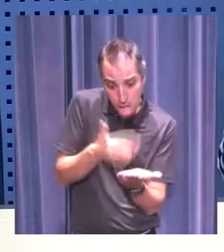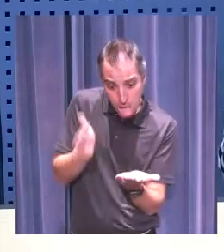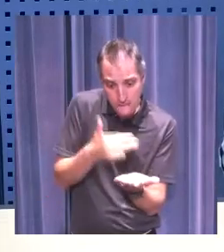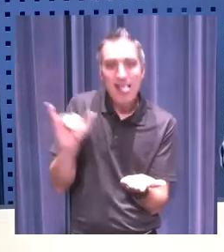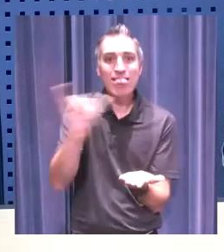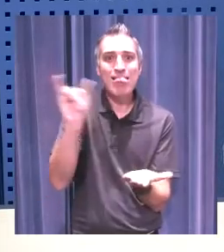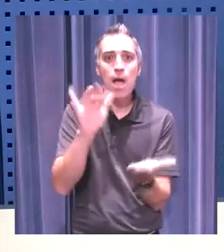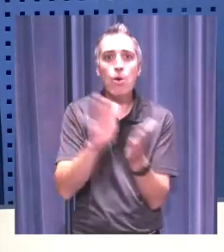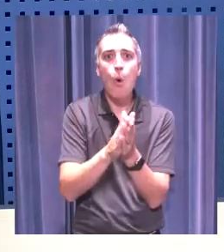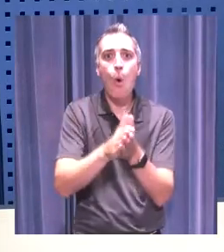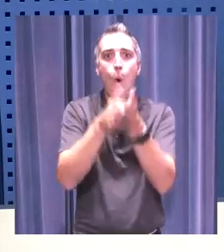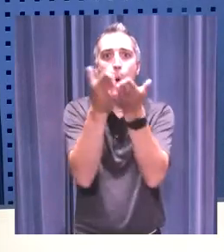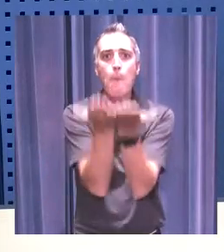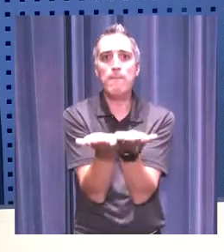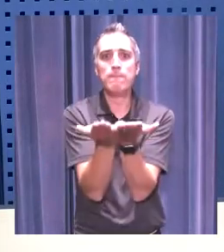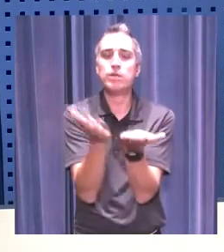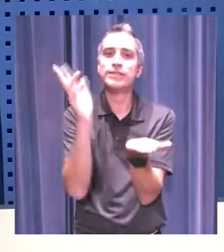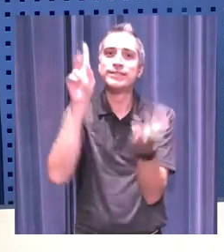book test.